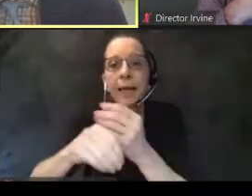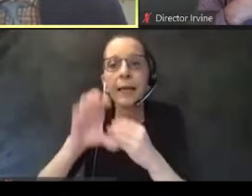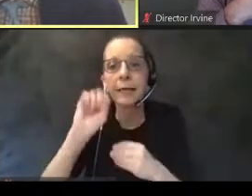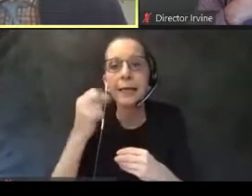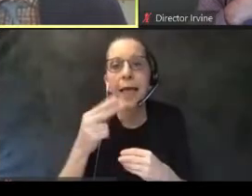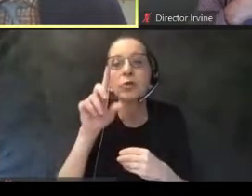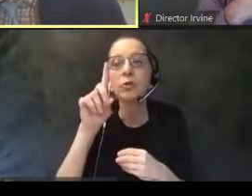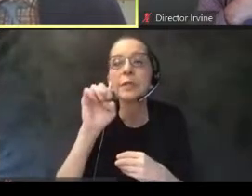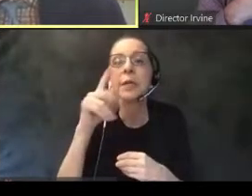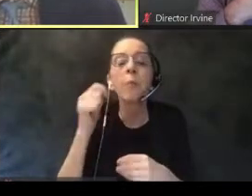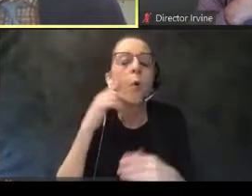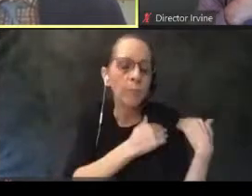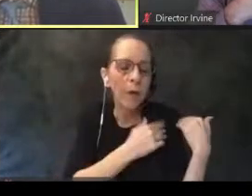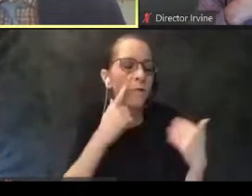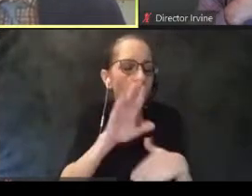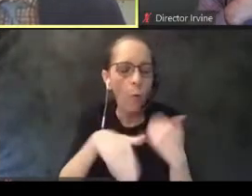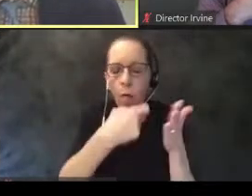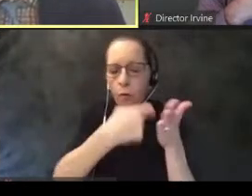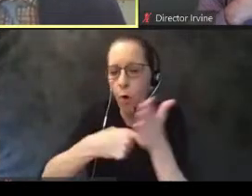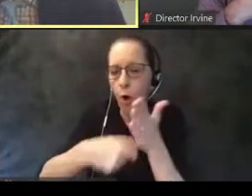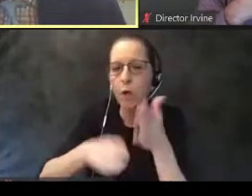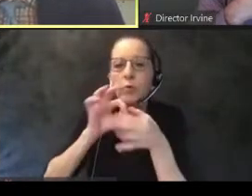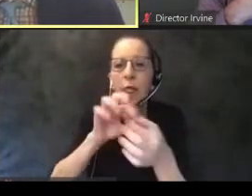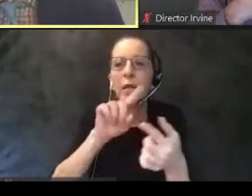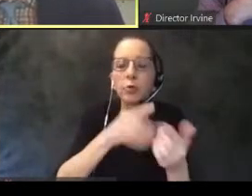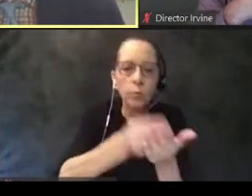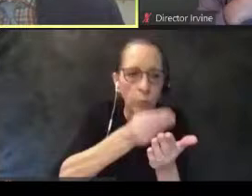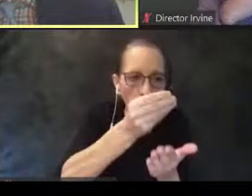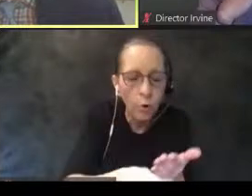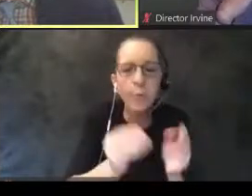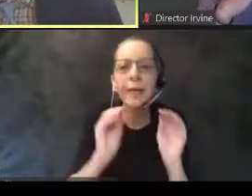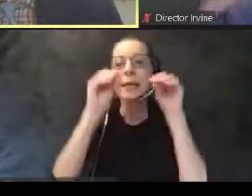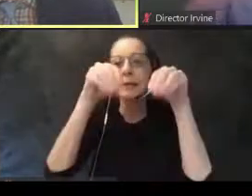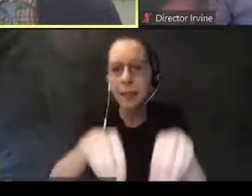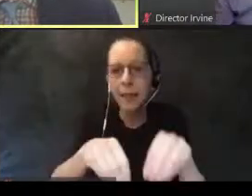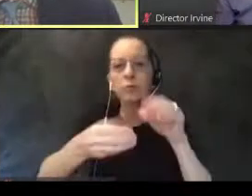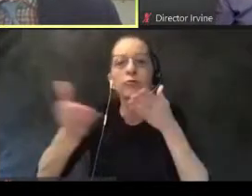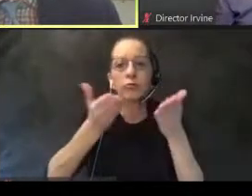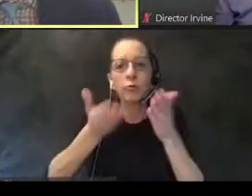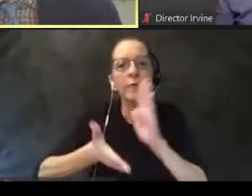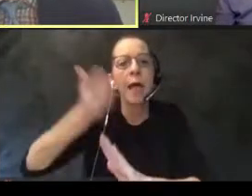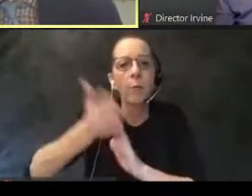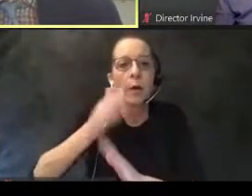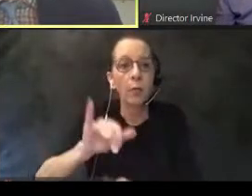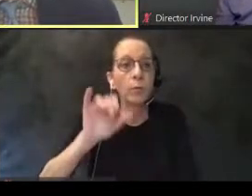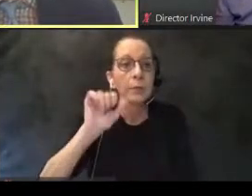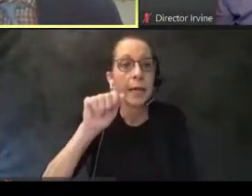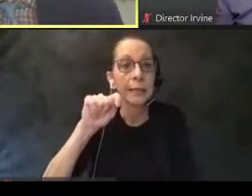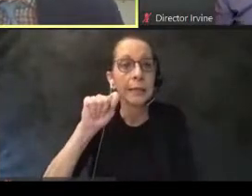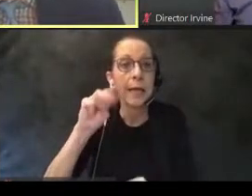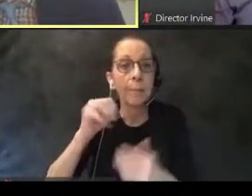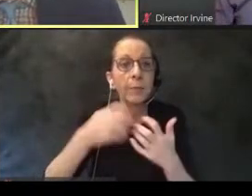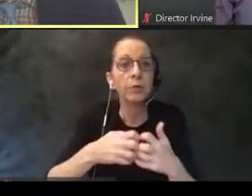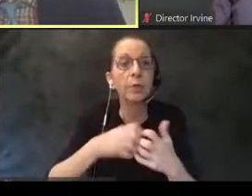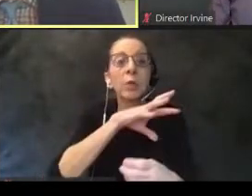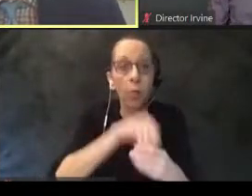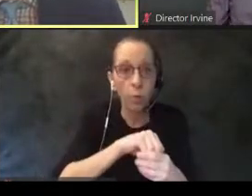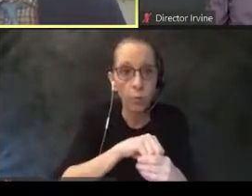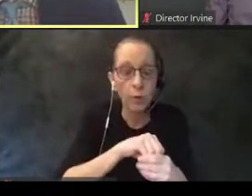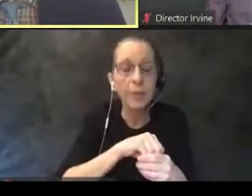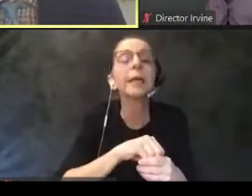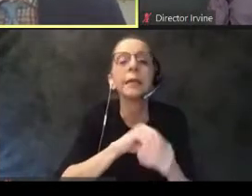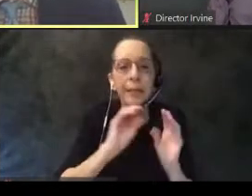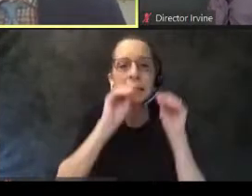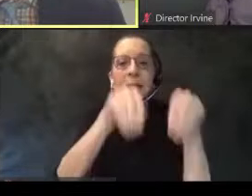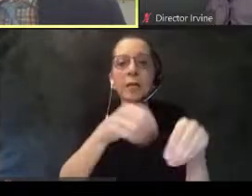will be responsible for all costs related to the procurement, installation, servicing, and operation of the ATMs, including but not limited to installation